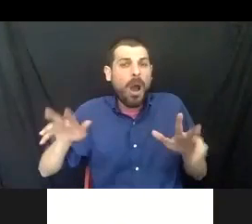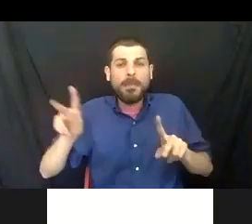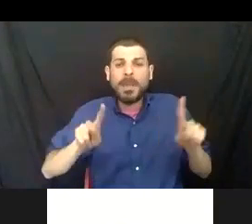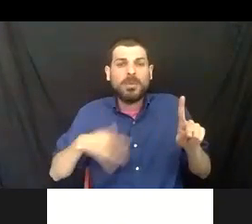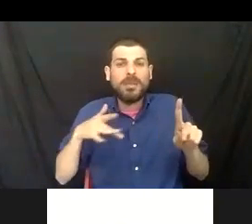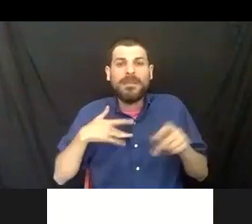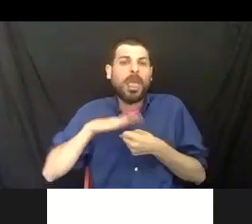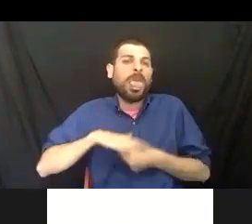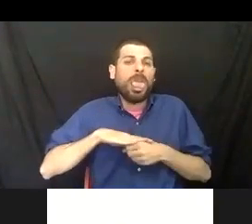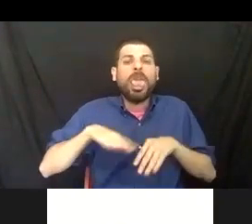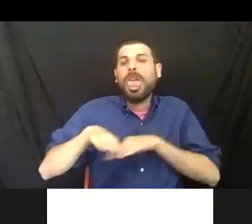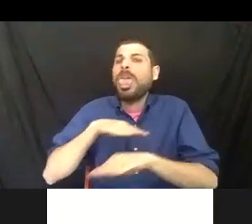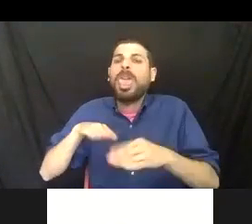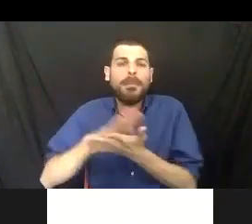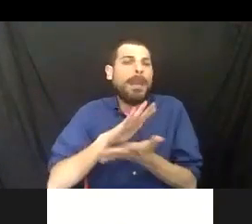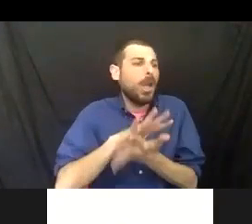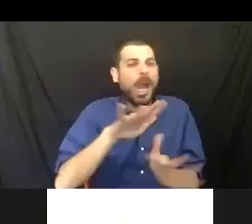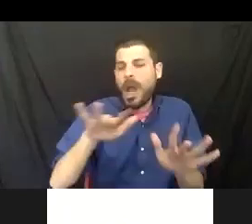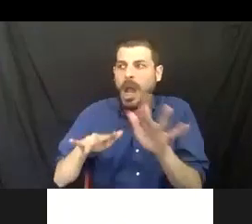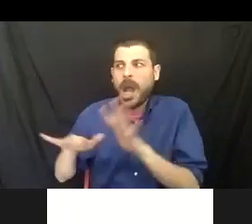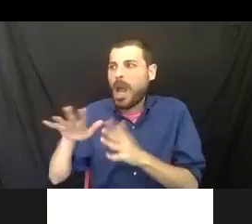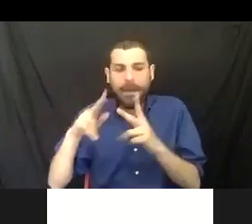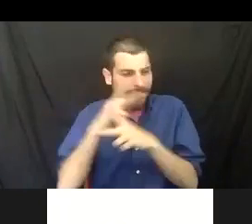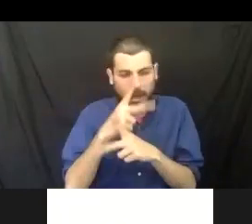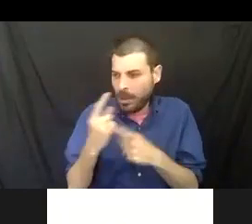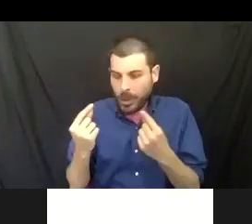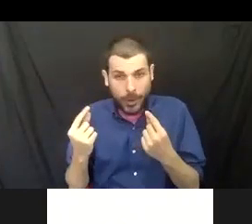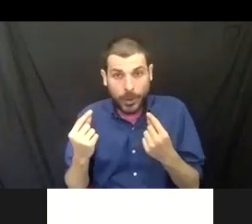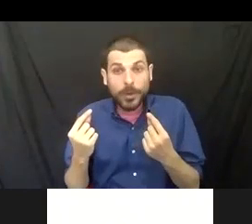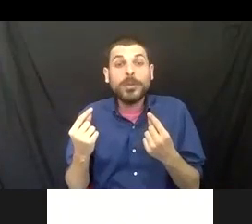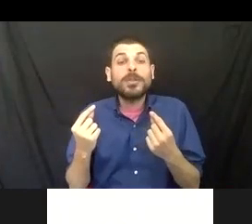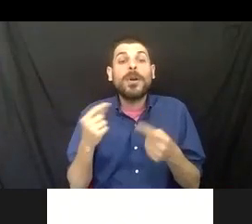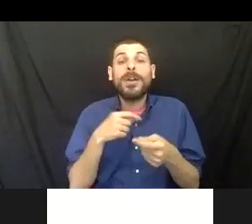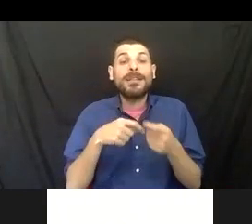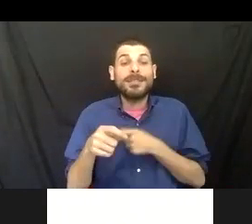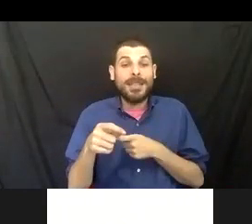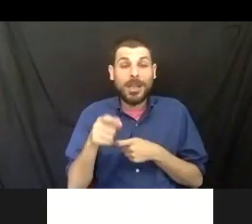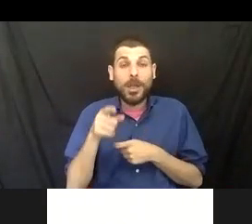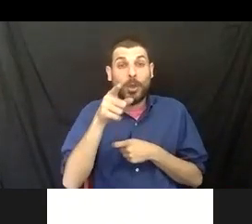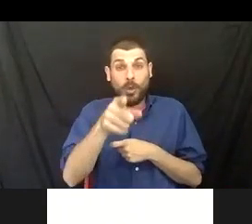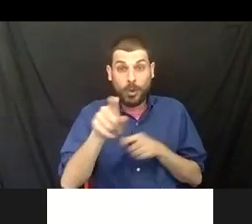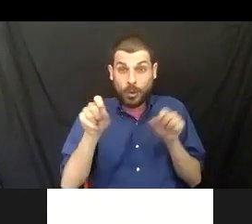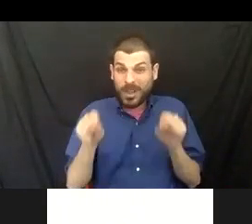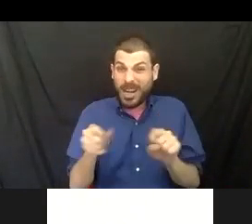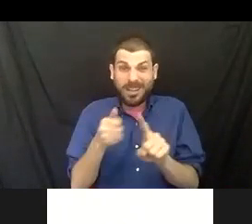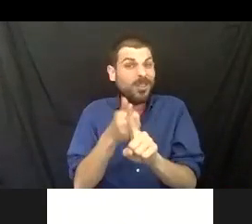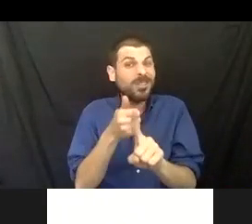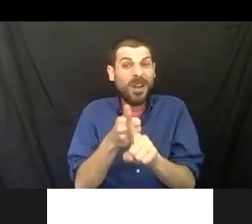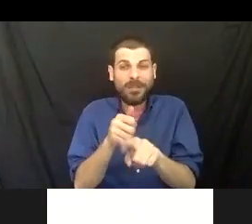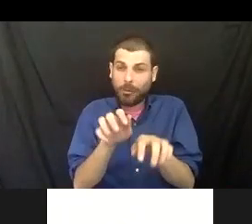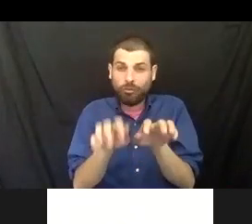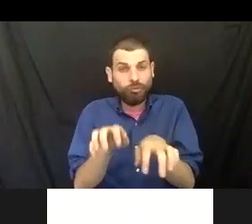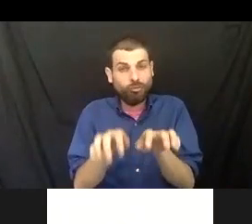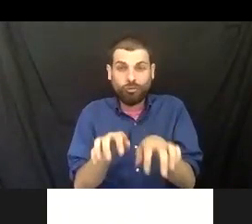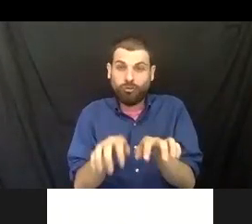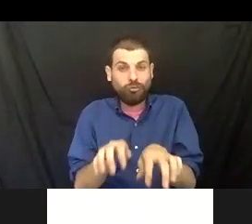to get immediate relief. So they're allowing people to self-certify their earnings, the money that